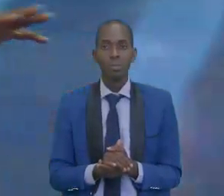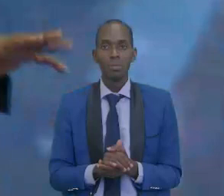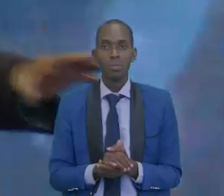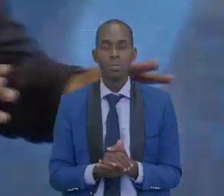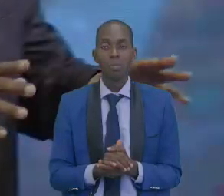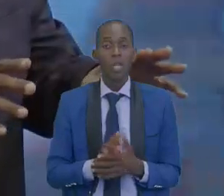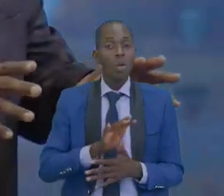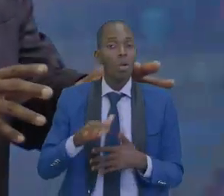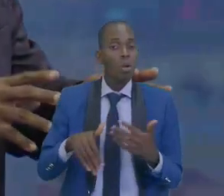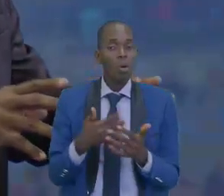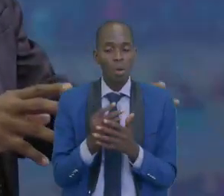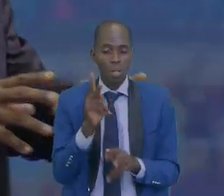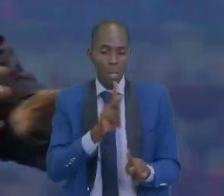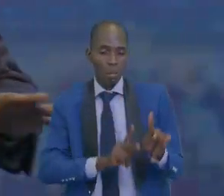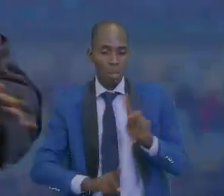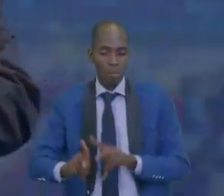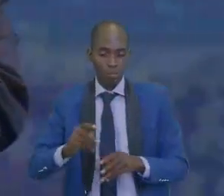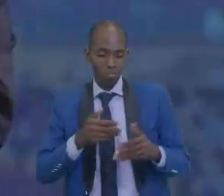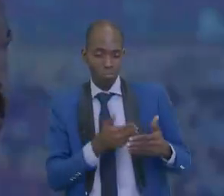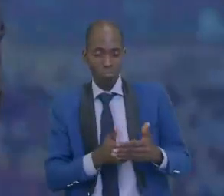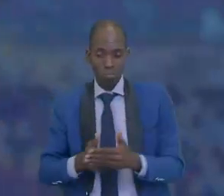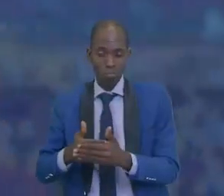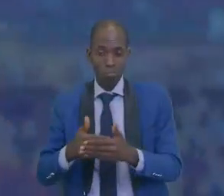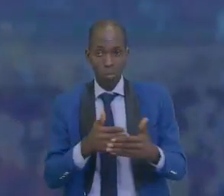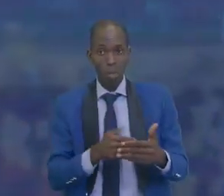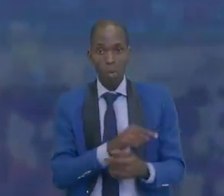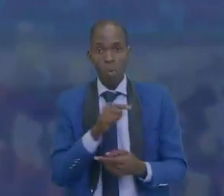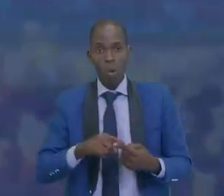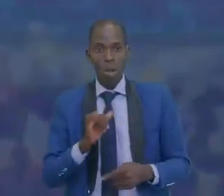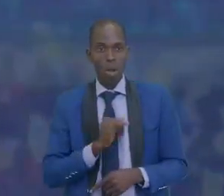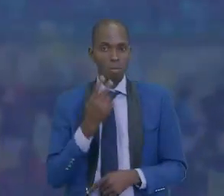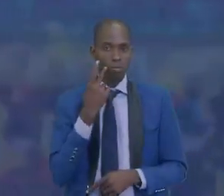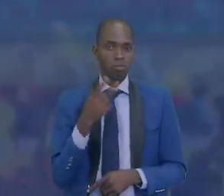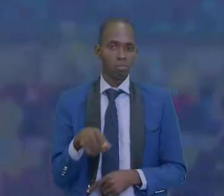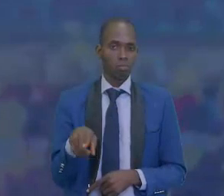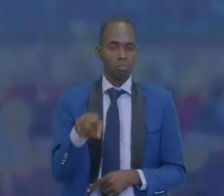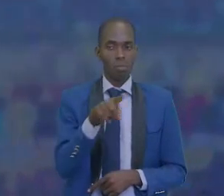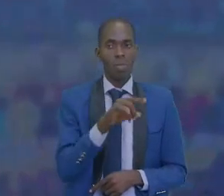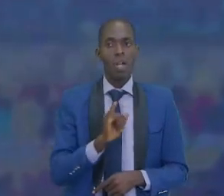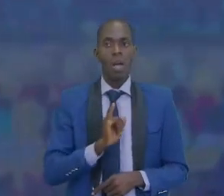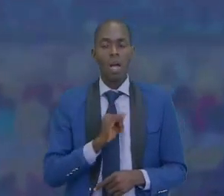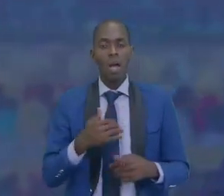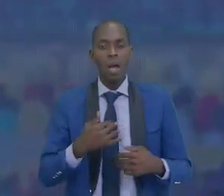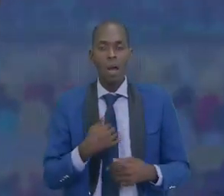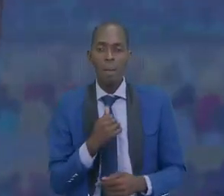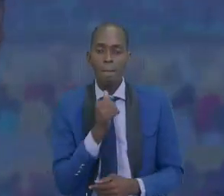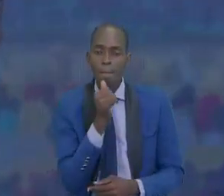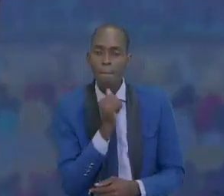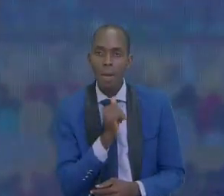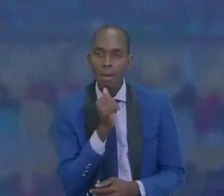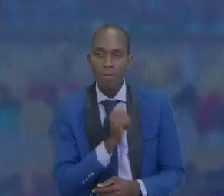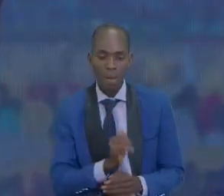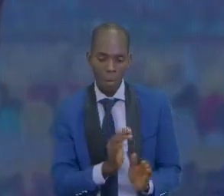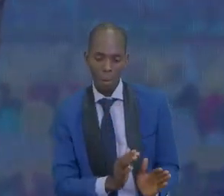All the people around, when I see them, I have a private agenda of what to